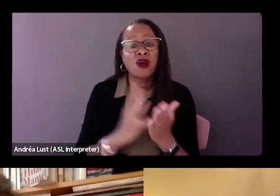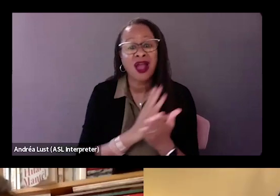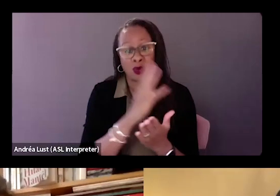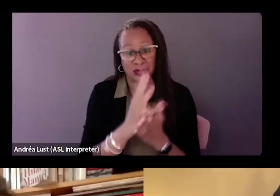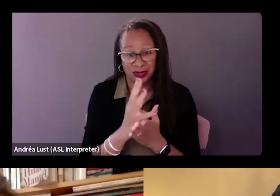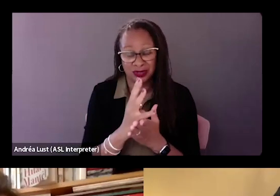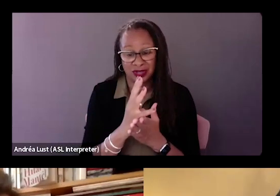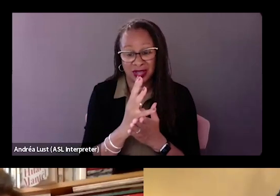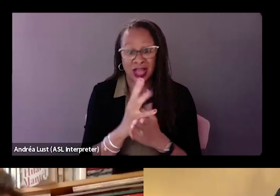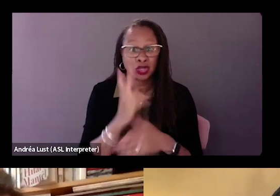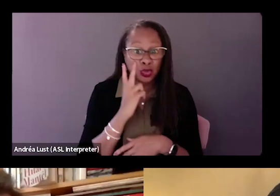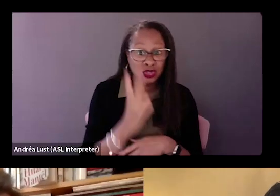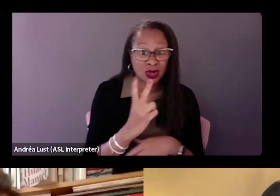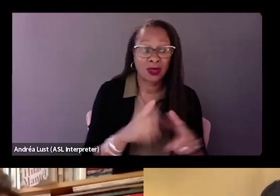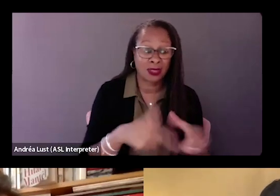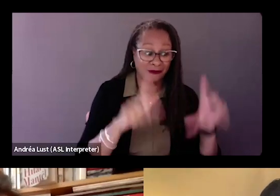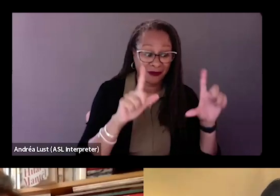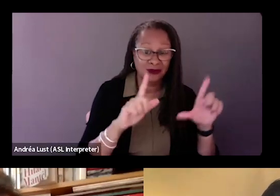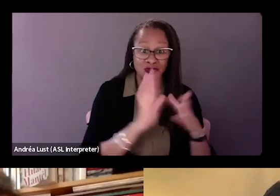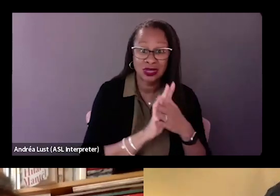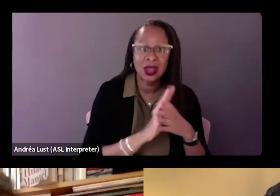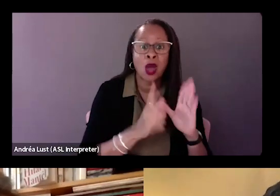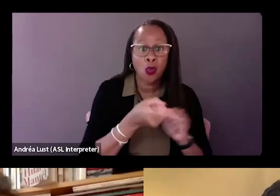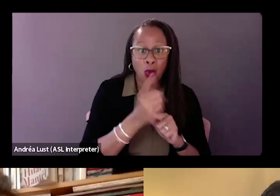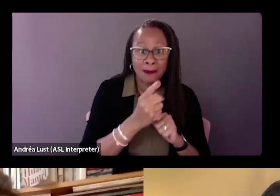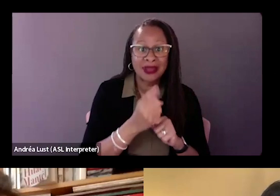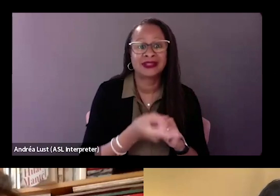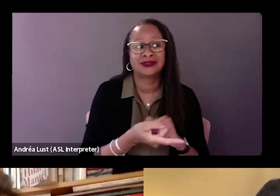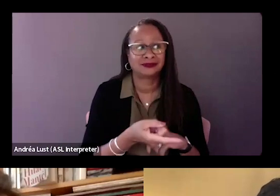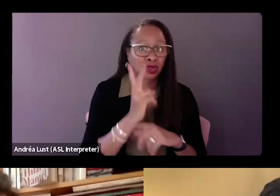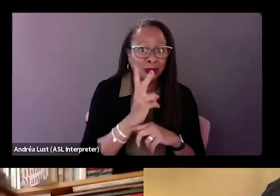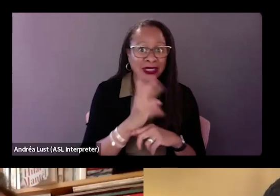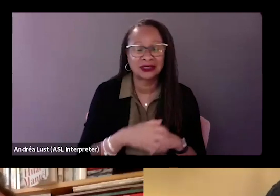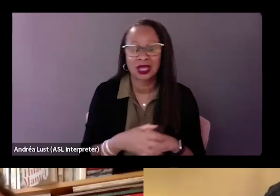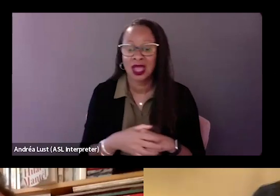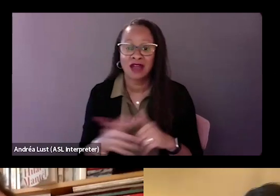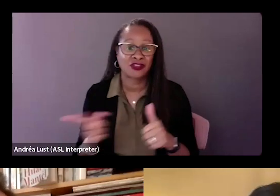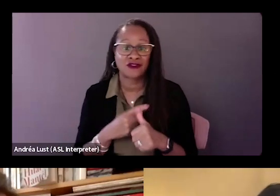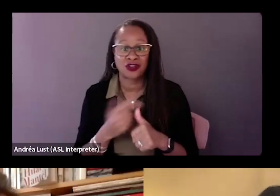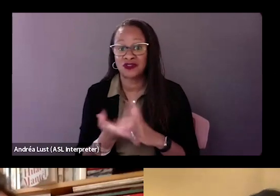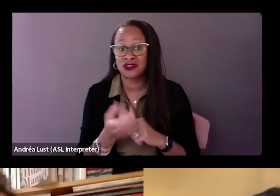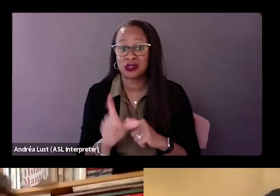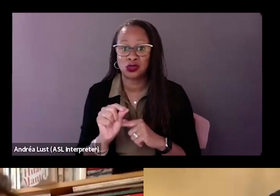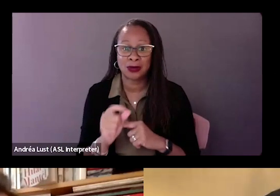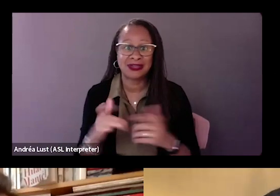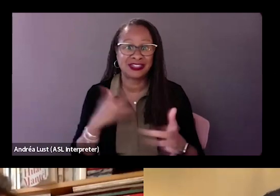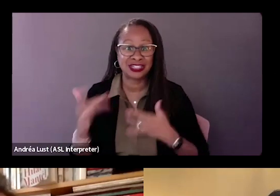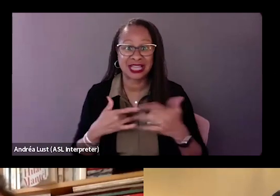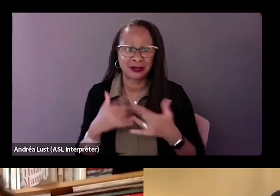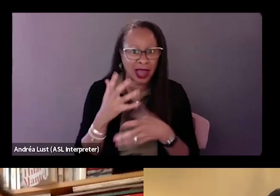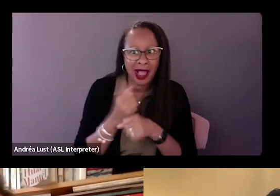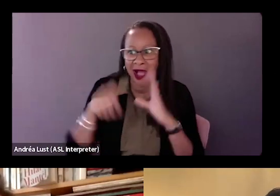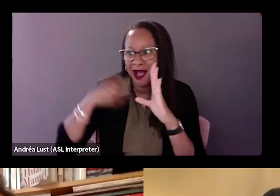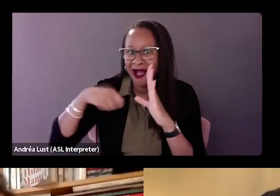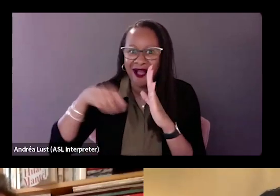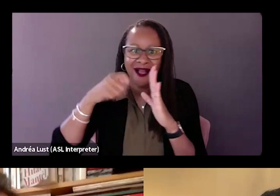right? On one evening. So when you are there for like the first 15, 20 minutes, you're excited and you're capturing material, etc. Like